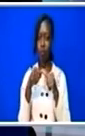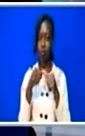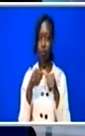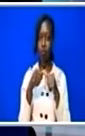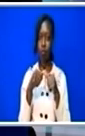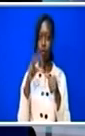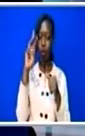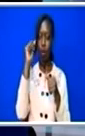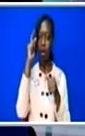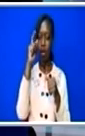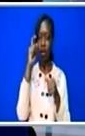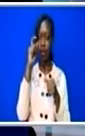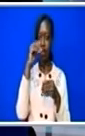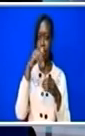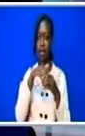waxy cuticle in leaves?